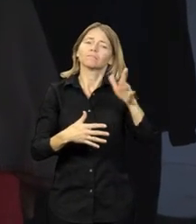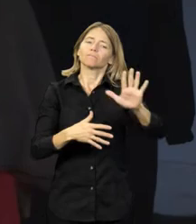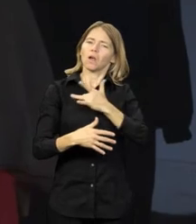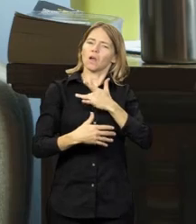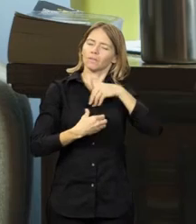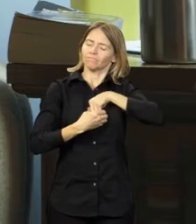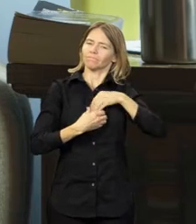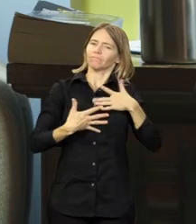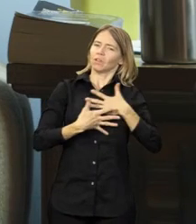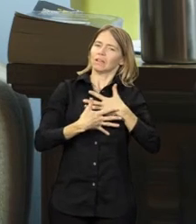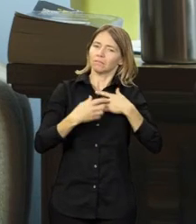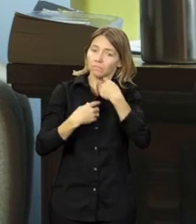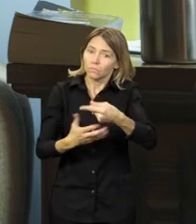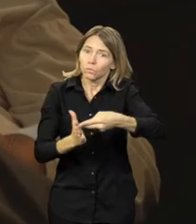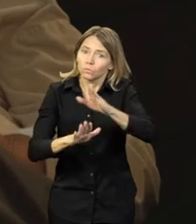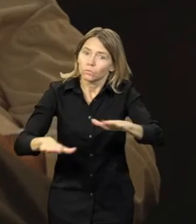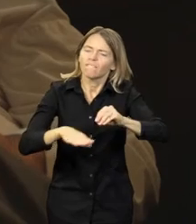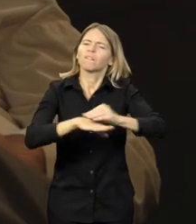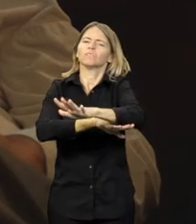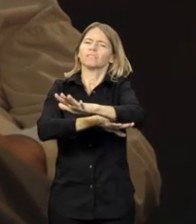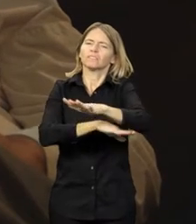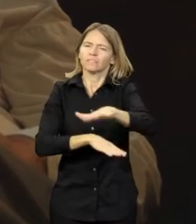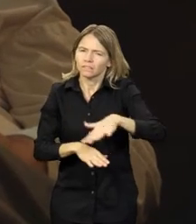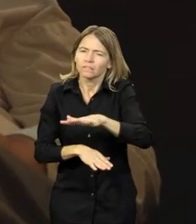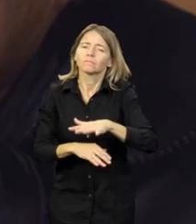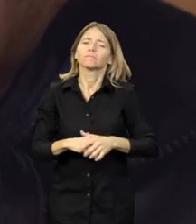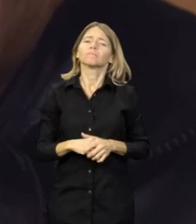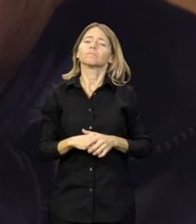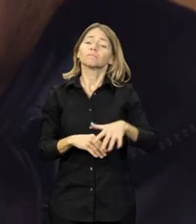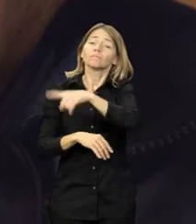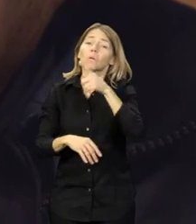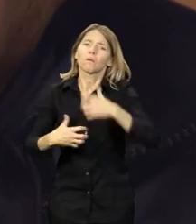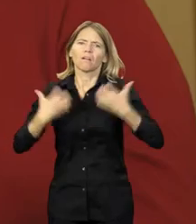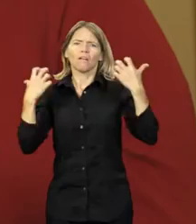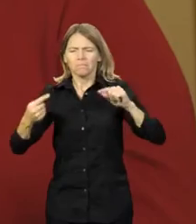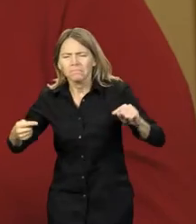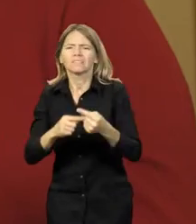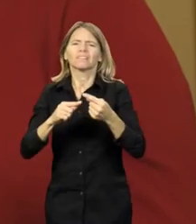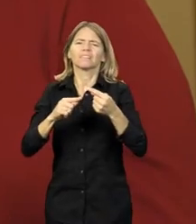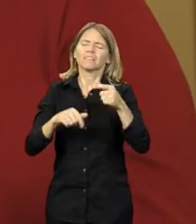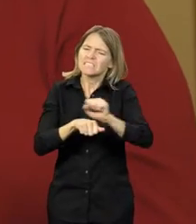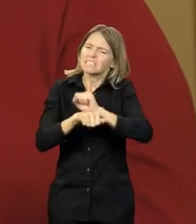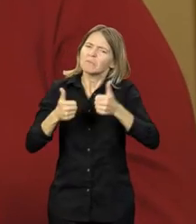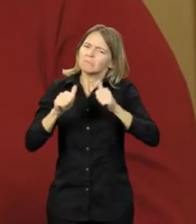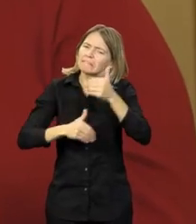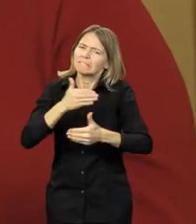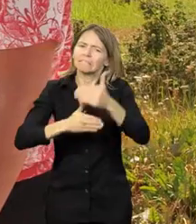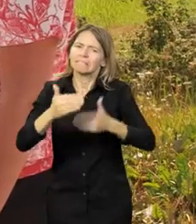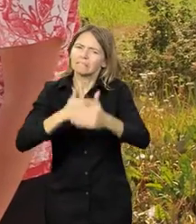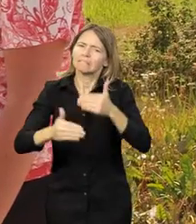cause in their hearts, afraid of how the truth will affect their children. It is for those who are angry, those in